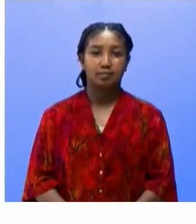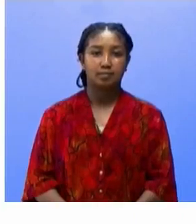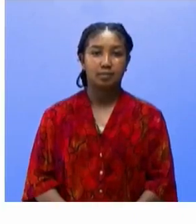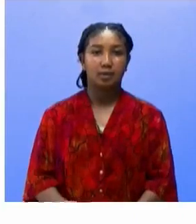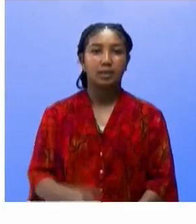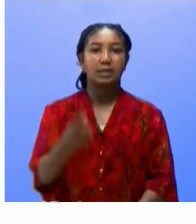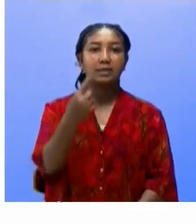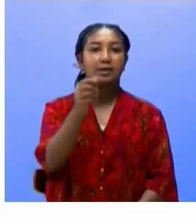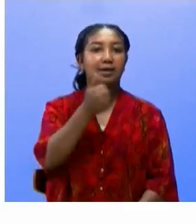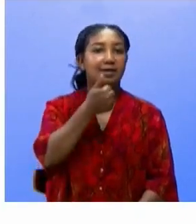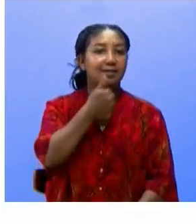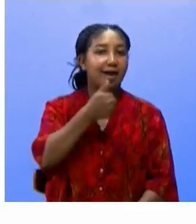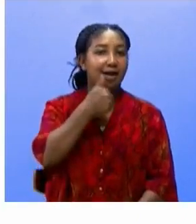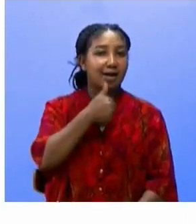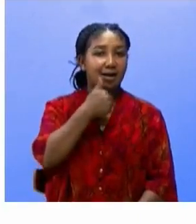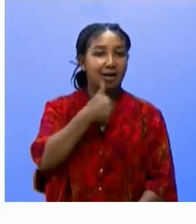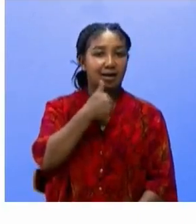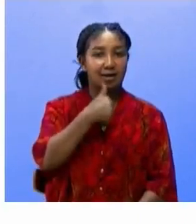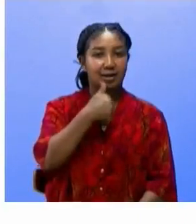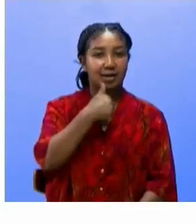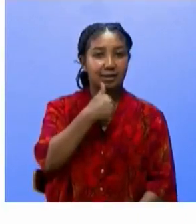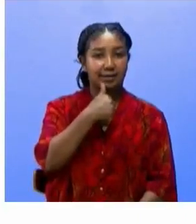the girl